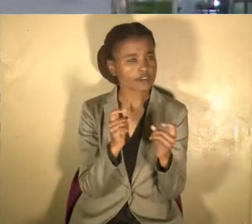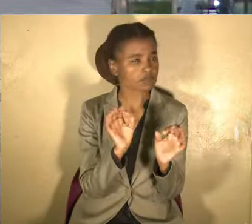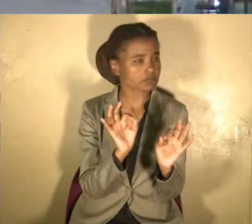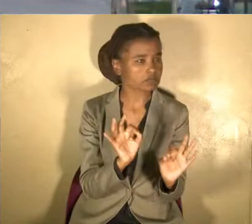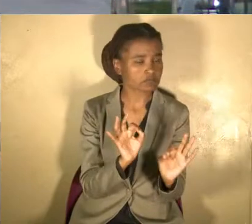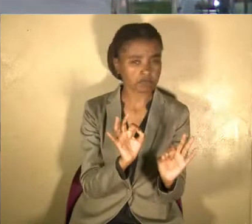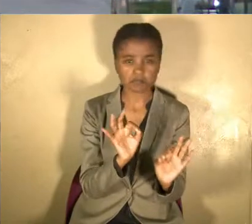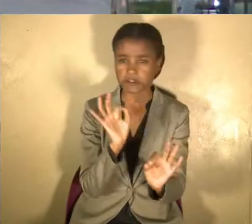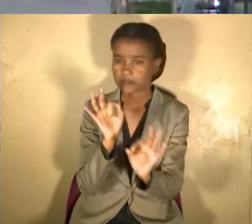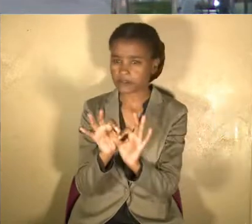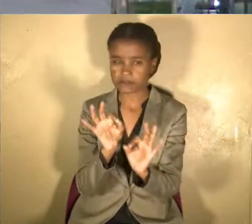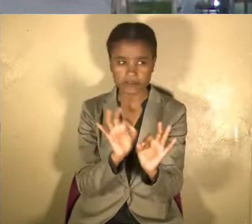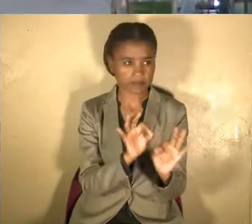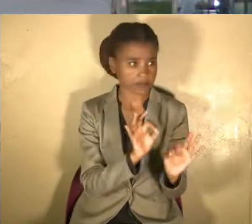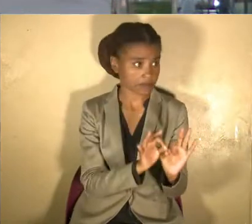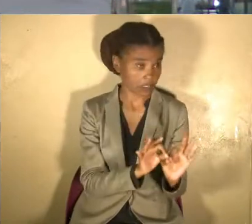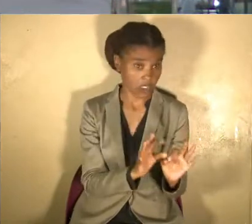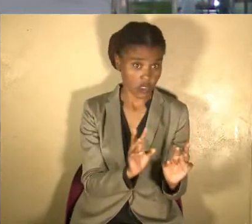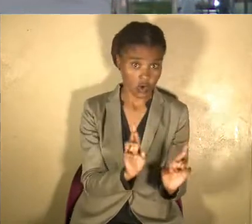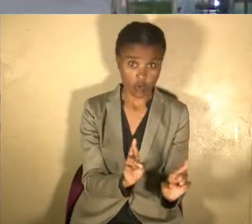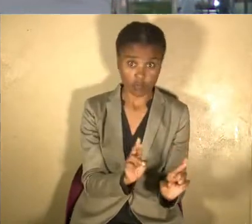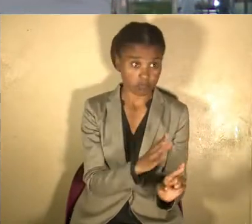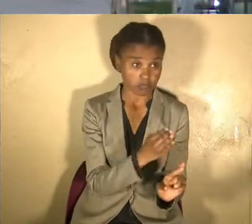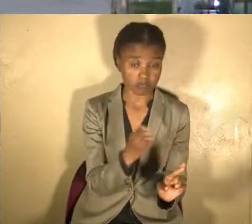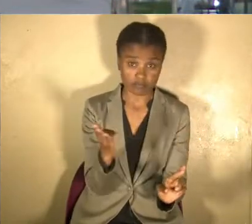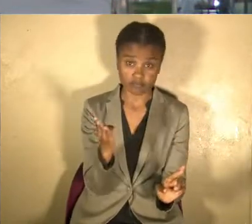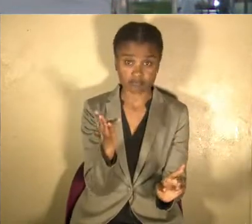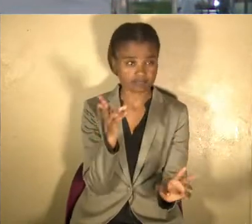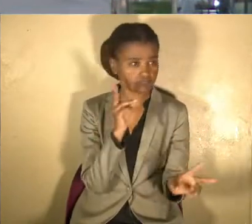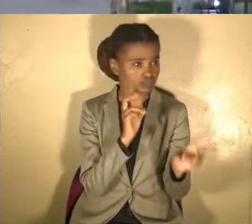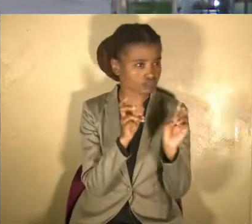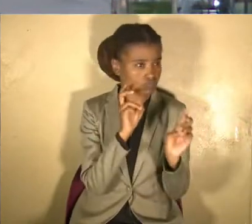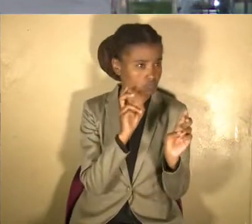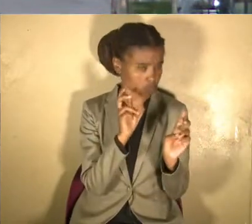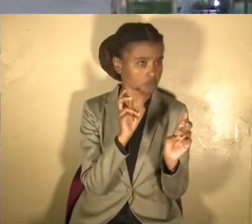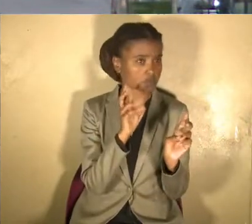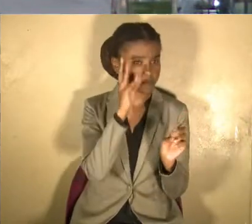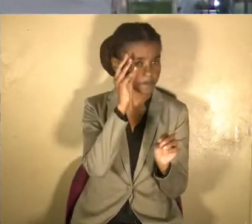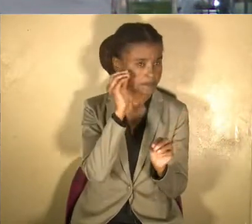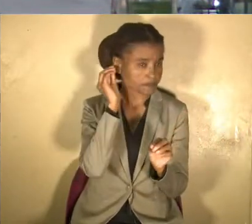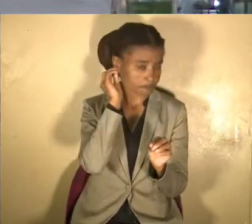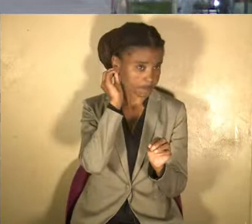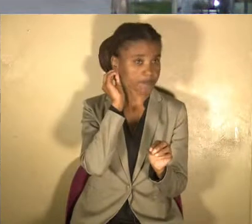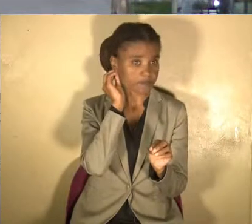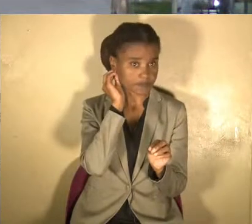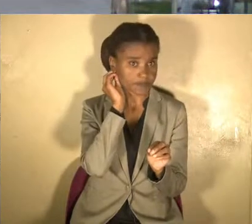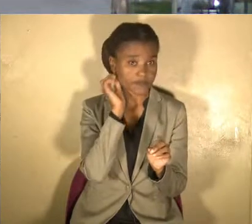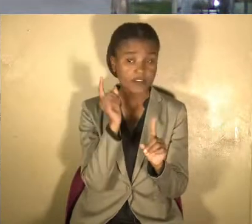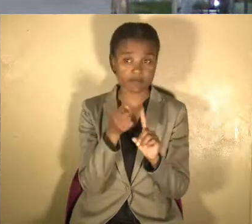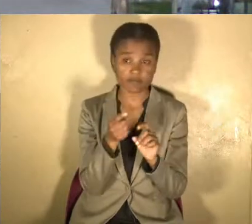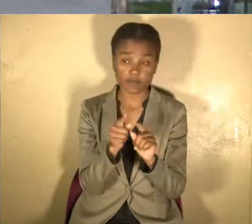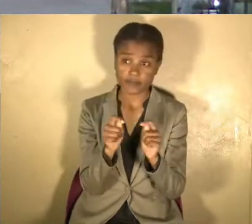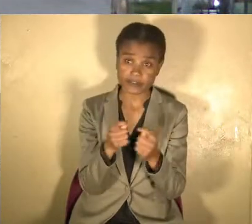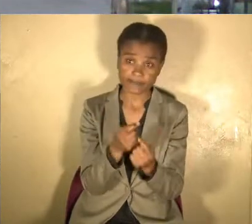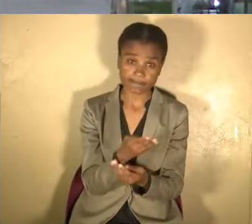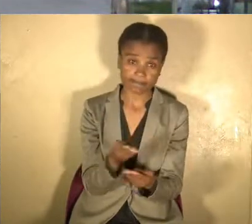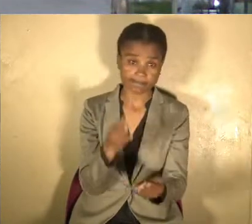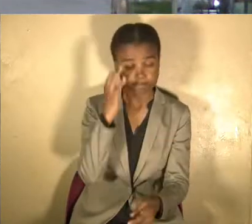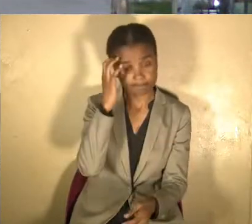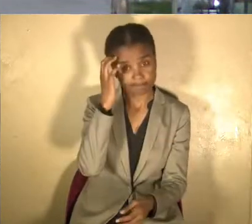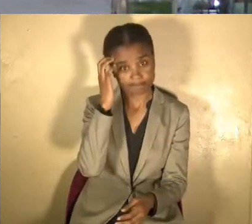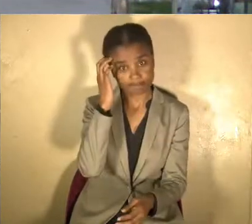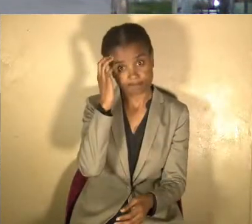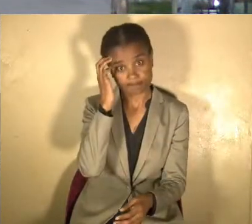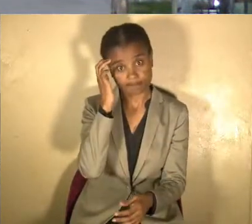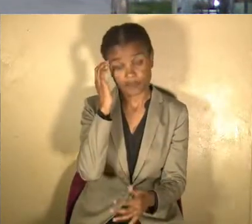leng hore I hope everyone has benefited from the responses that the team has provided. Ka